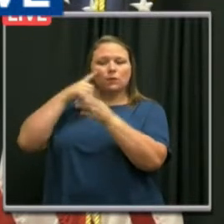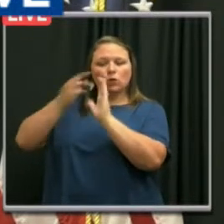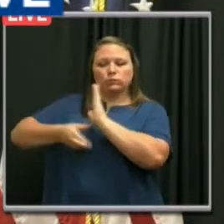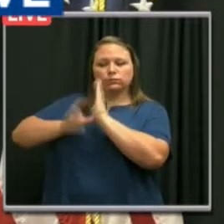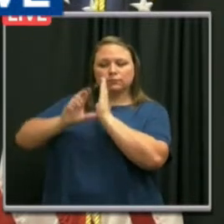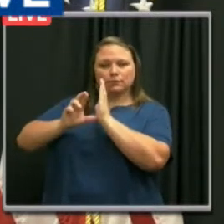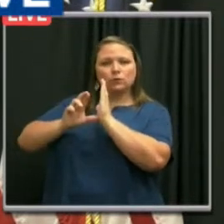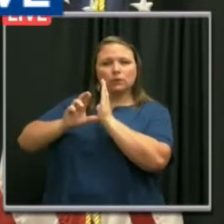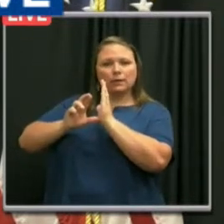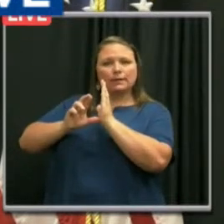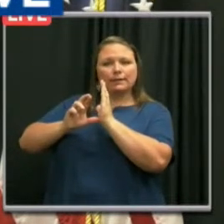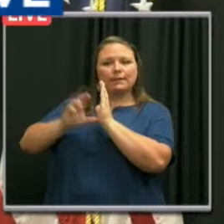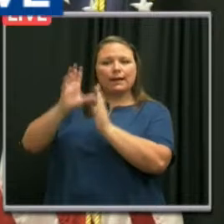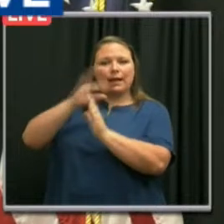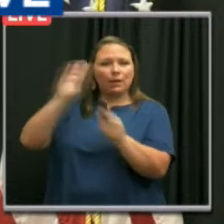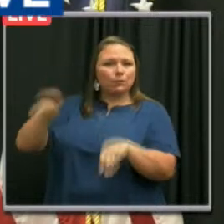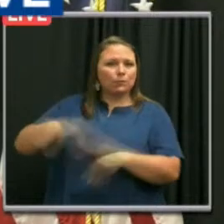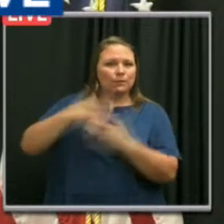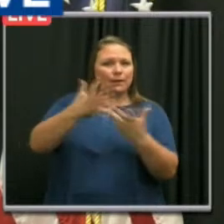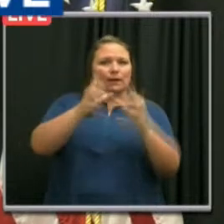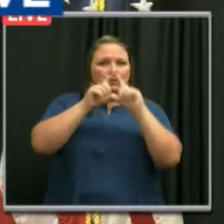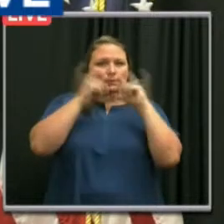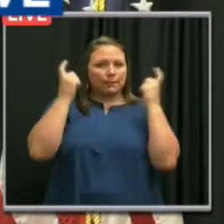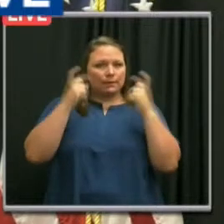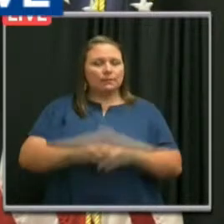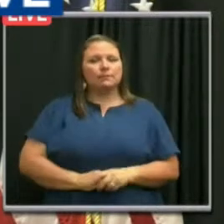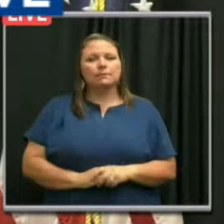this, for providing these facial coverings.